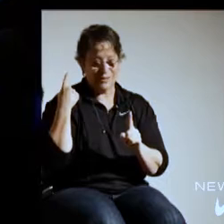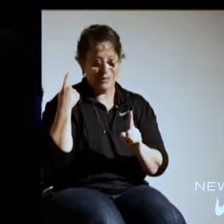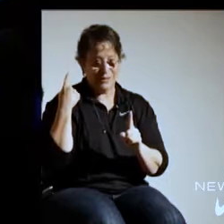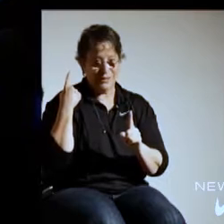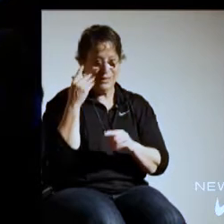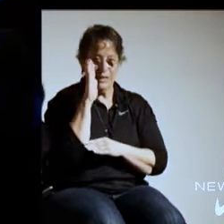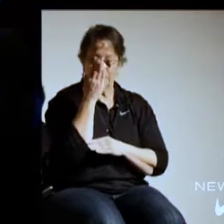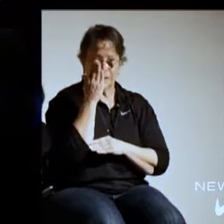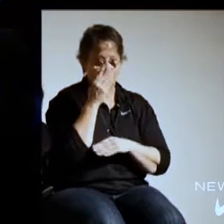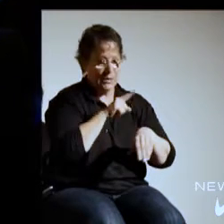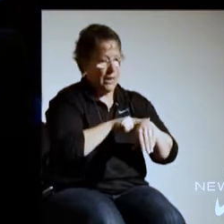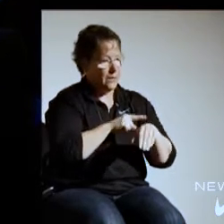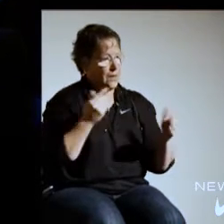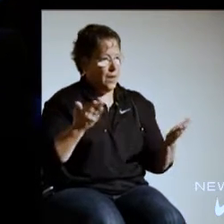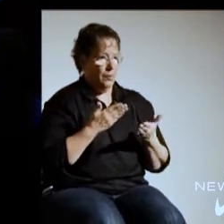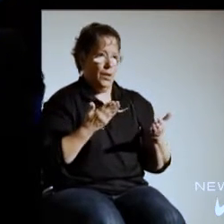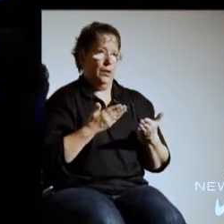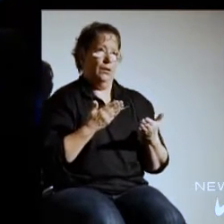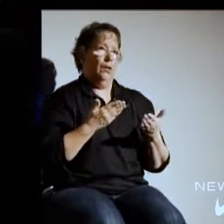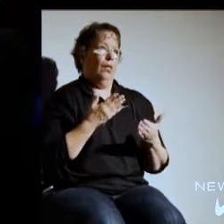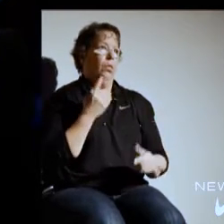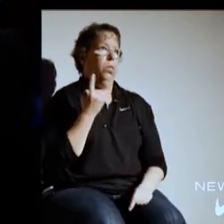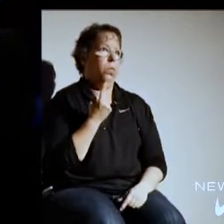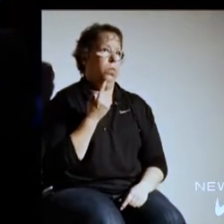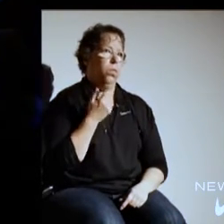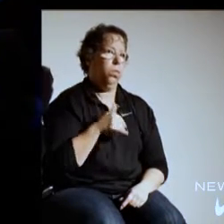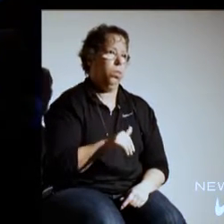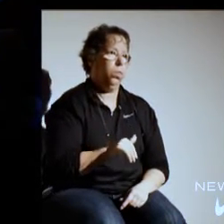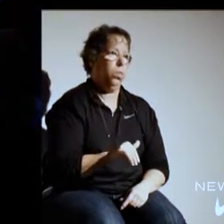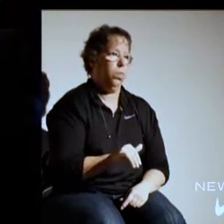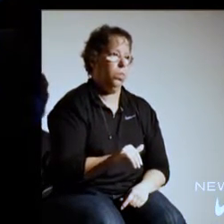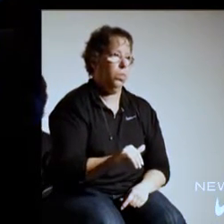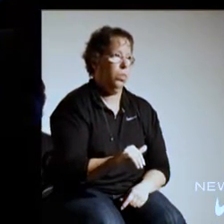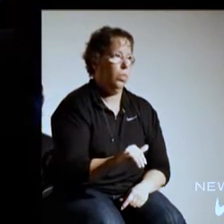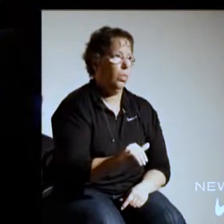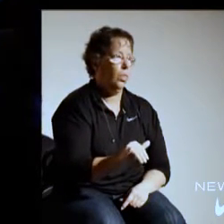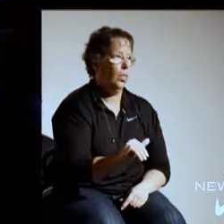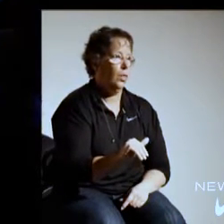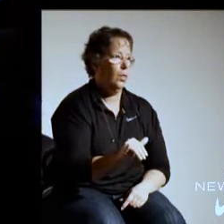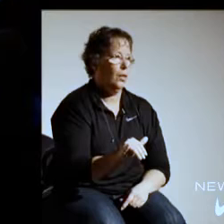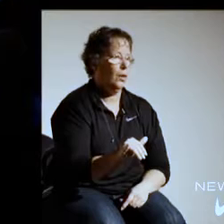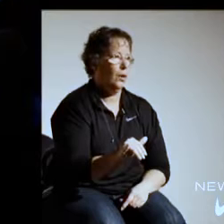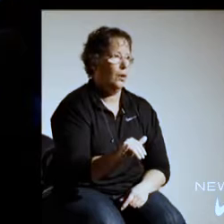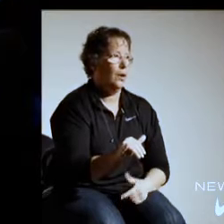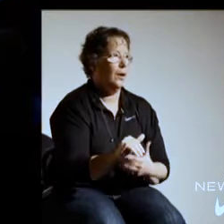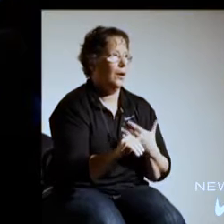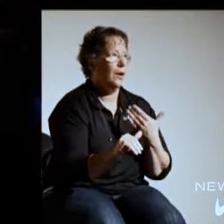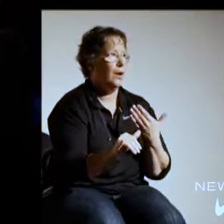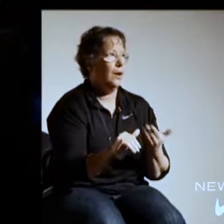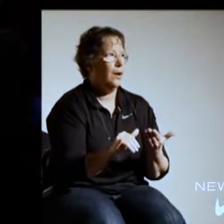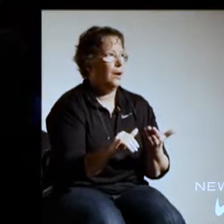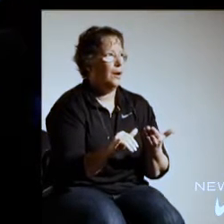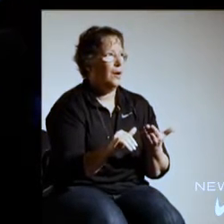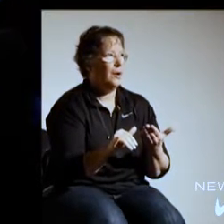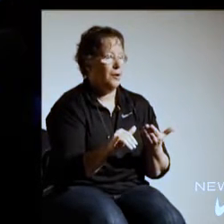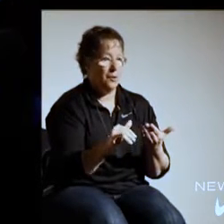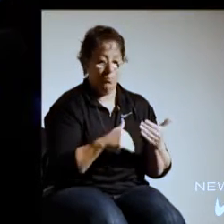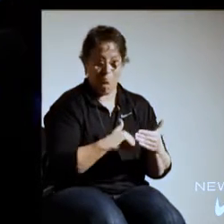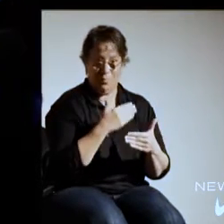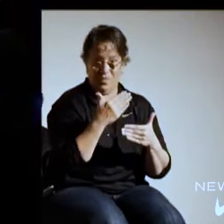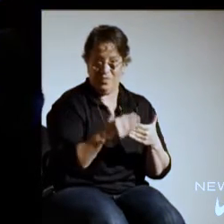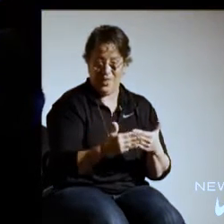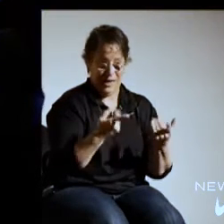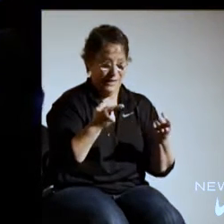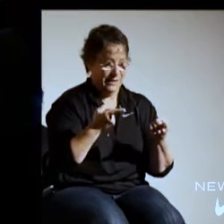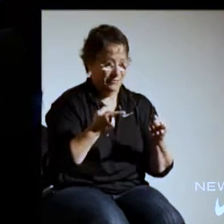here can be all-consuming. The way that your week comes at you and then is over before you feel like it got